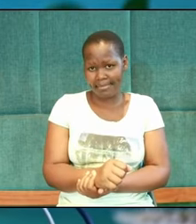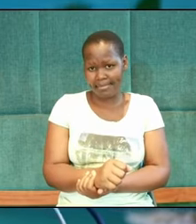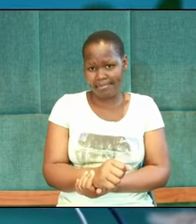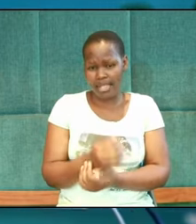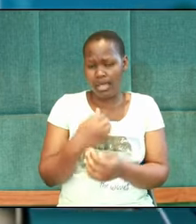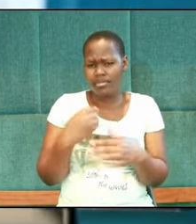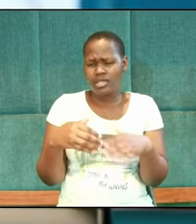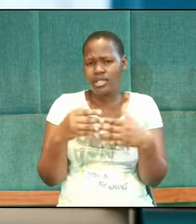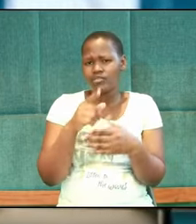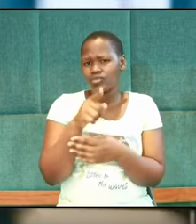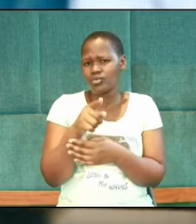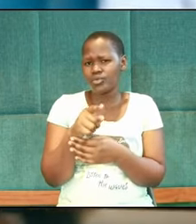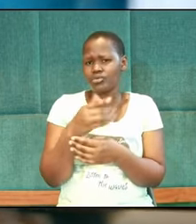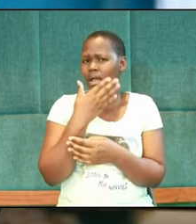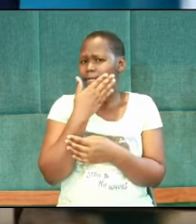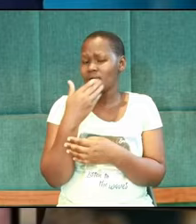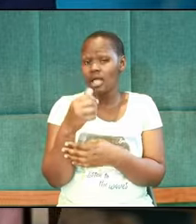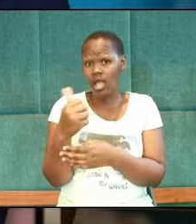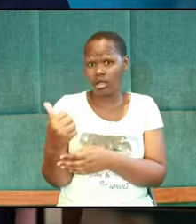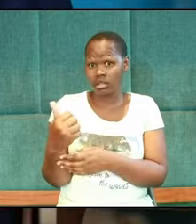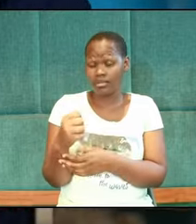Let me give you